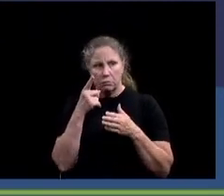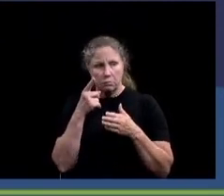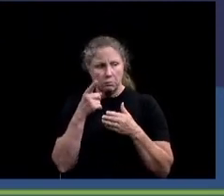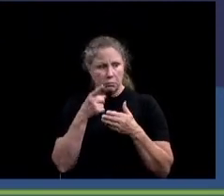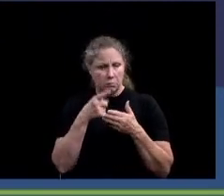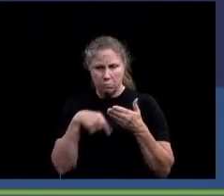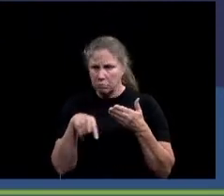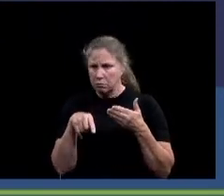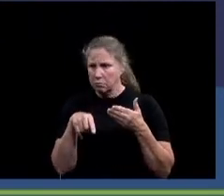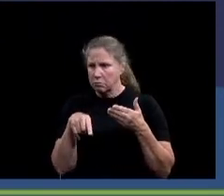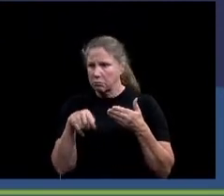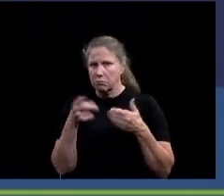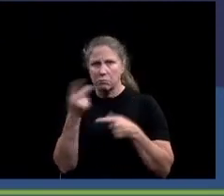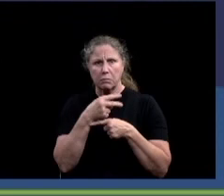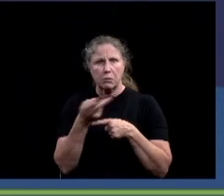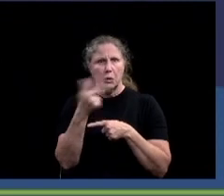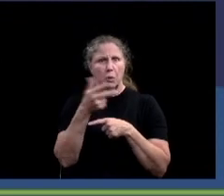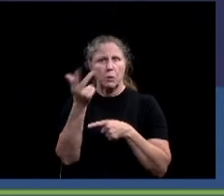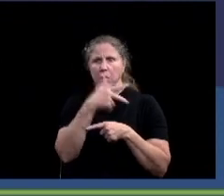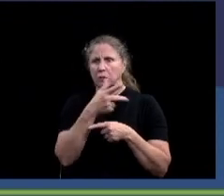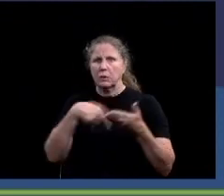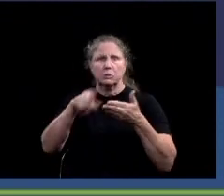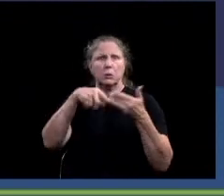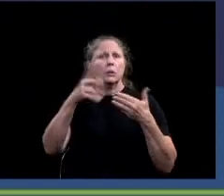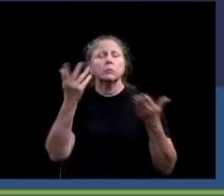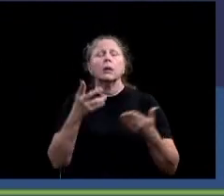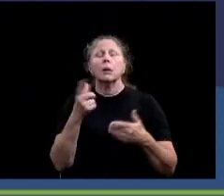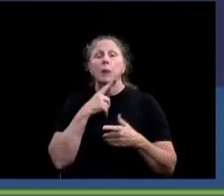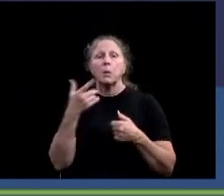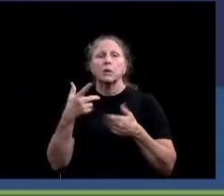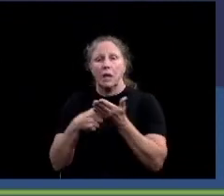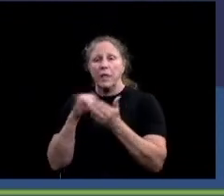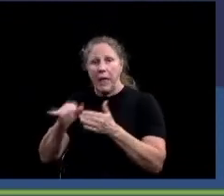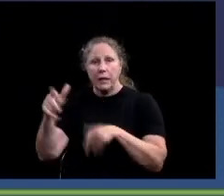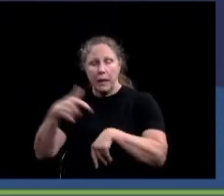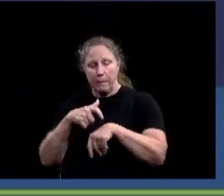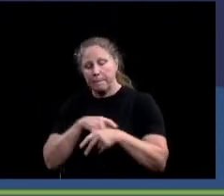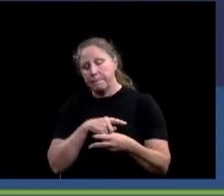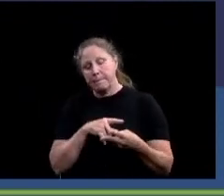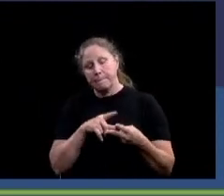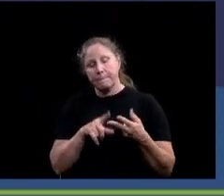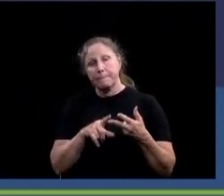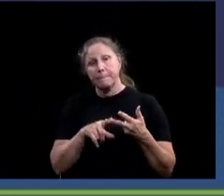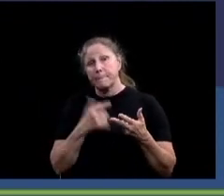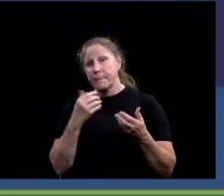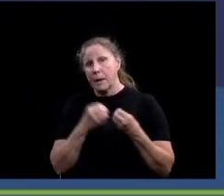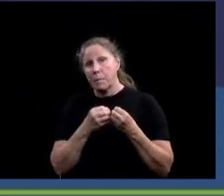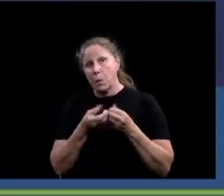So we can cover that item there. Are there any requests for future agenda items?